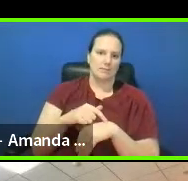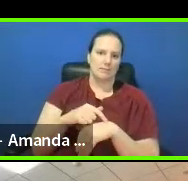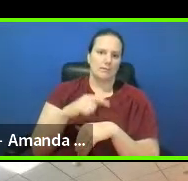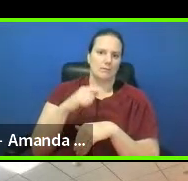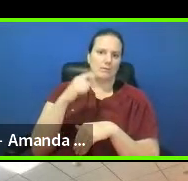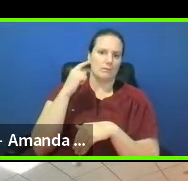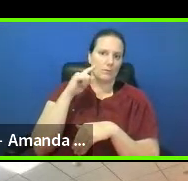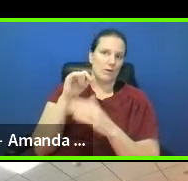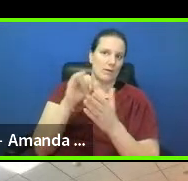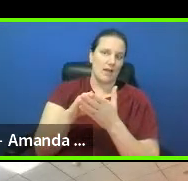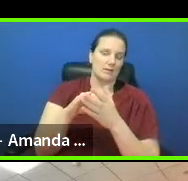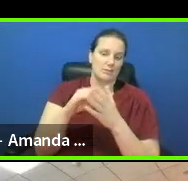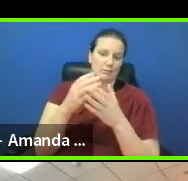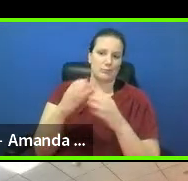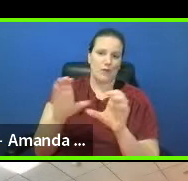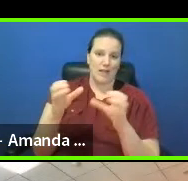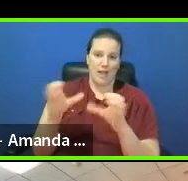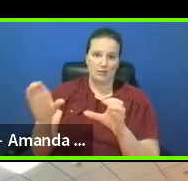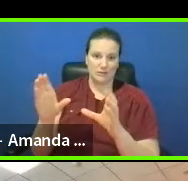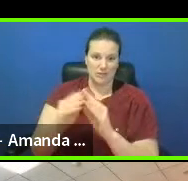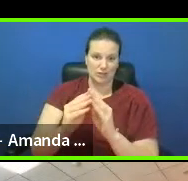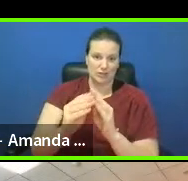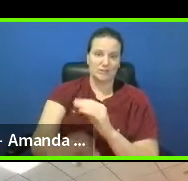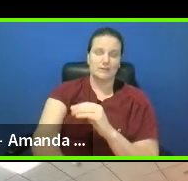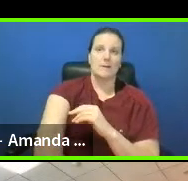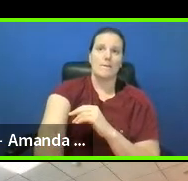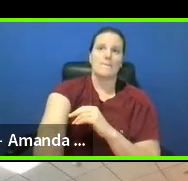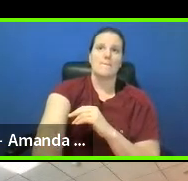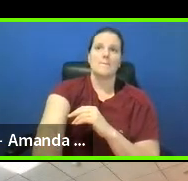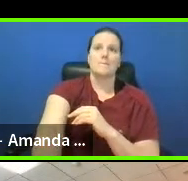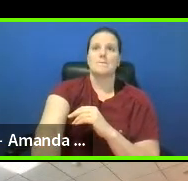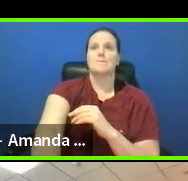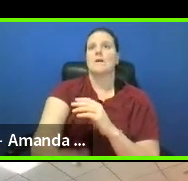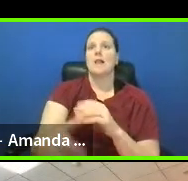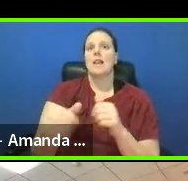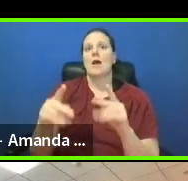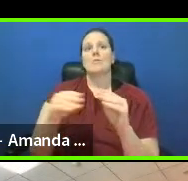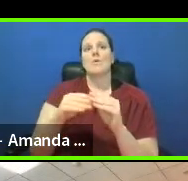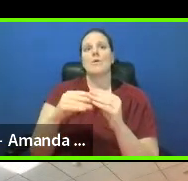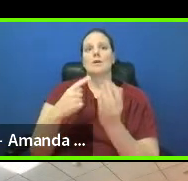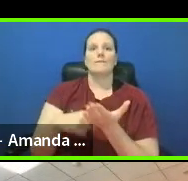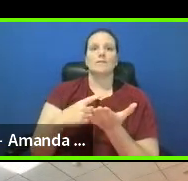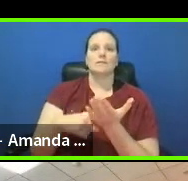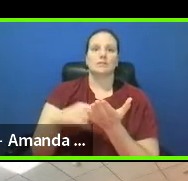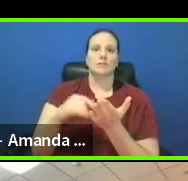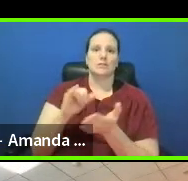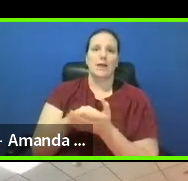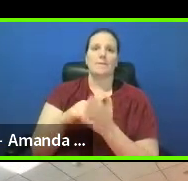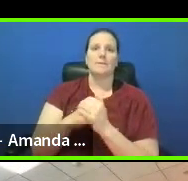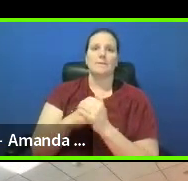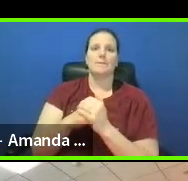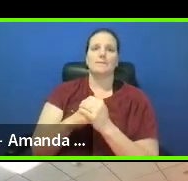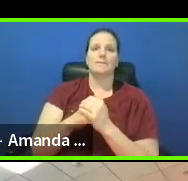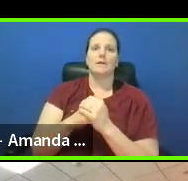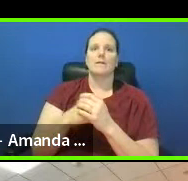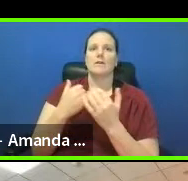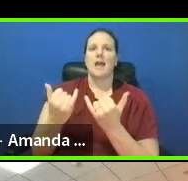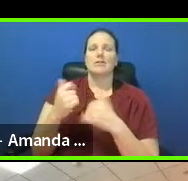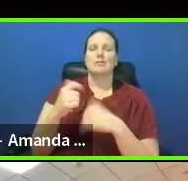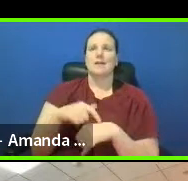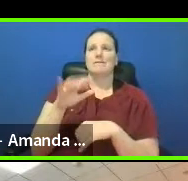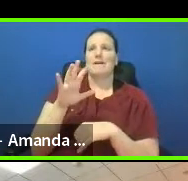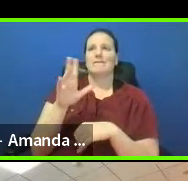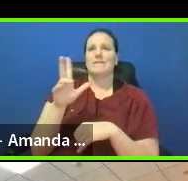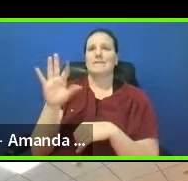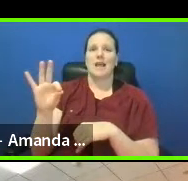perhaps to even just do breakout sessions to be able to allow for some more conversation. Given the time, it's